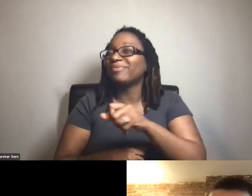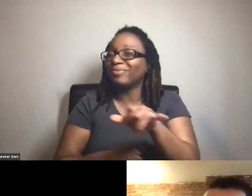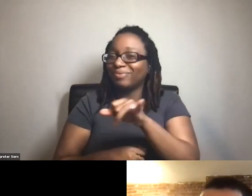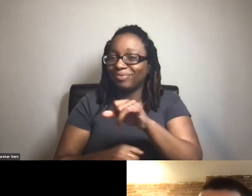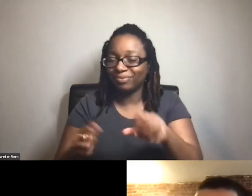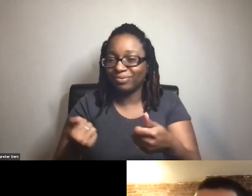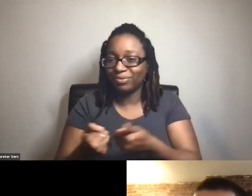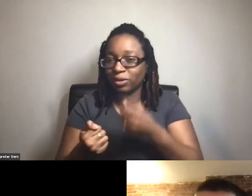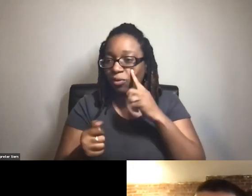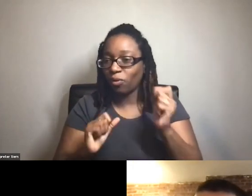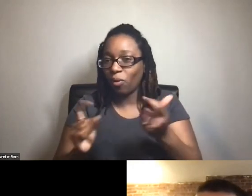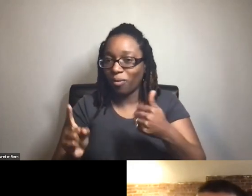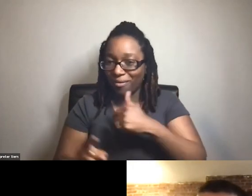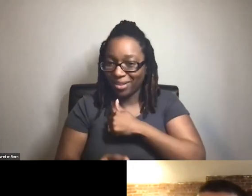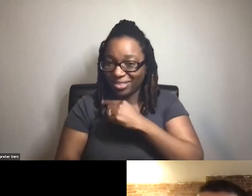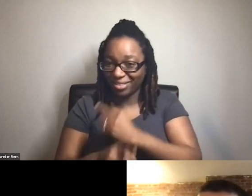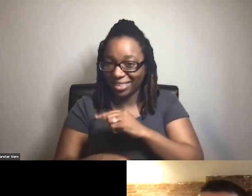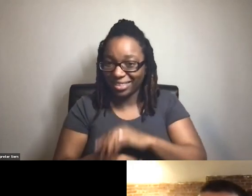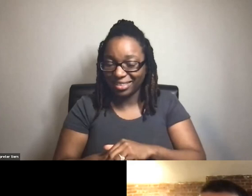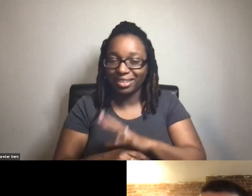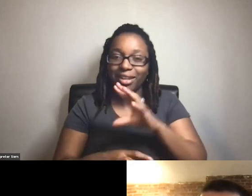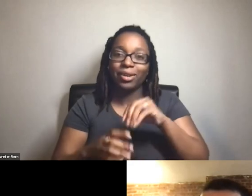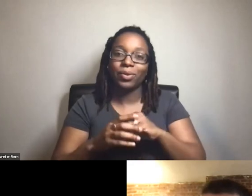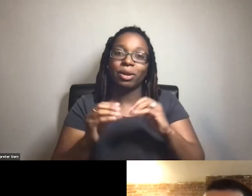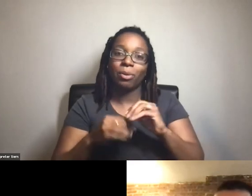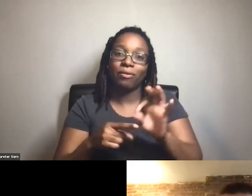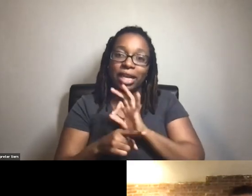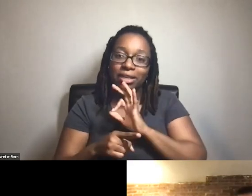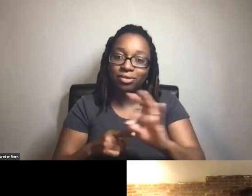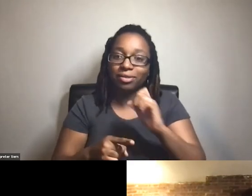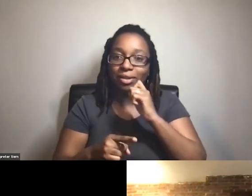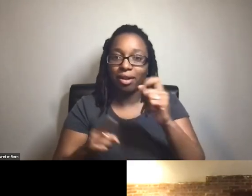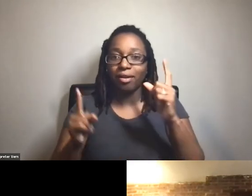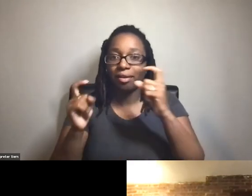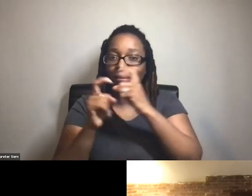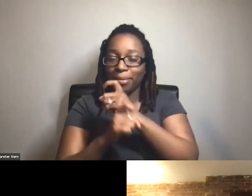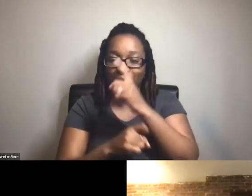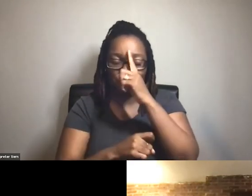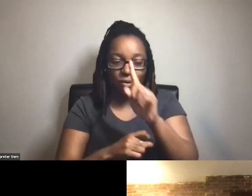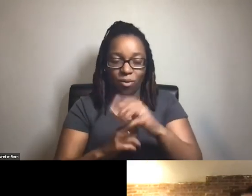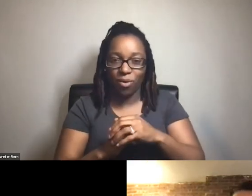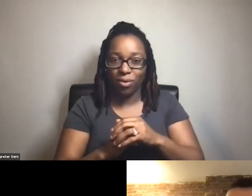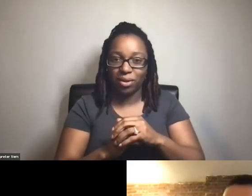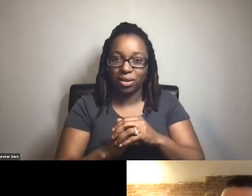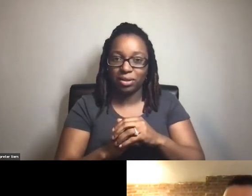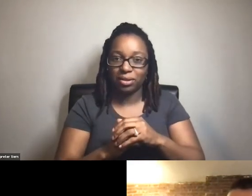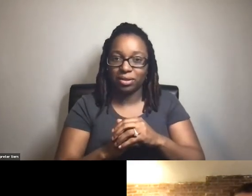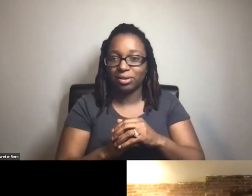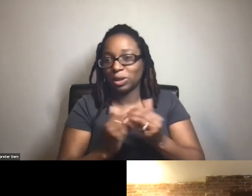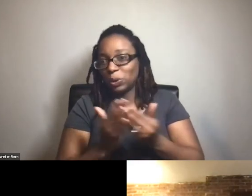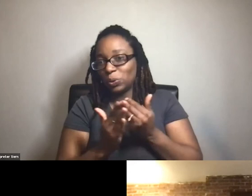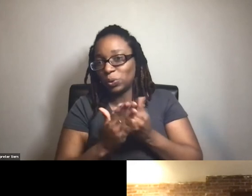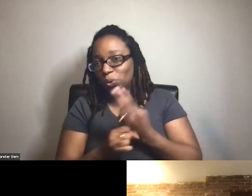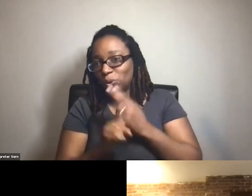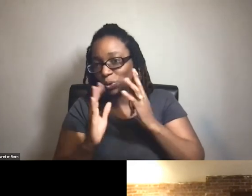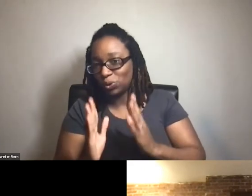for all of us, I guess, right? Including more features, not make it complicated for novice users.